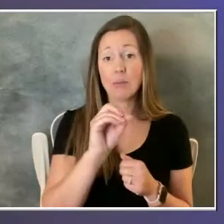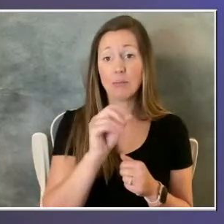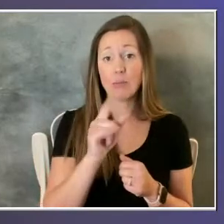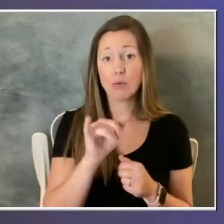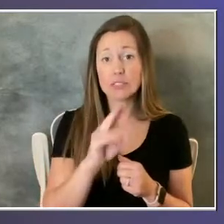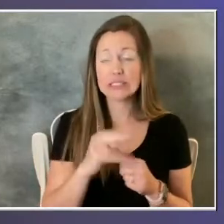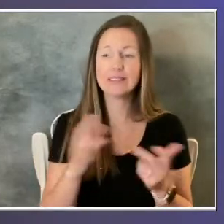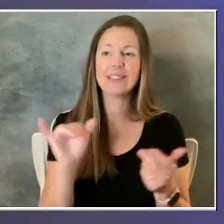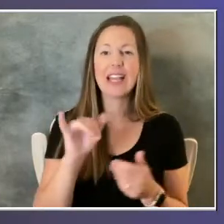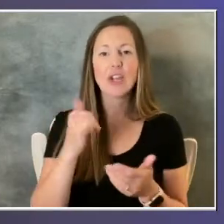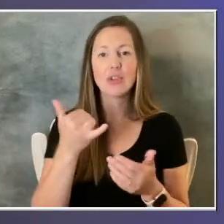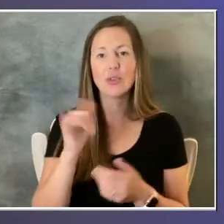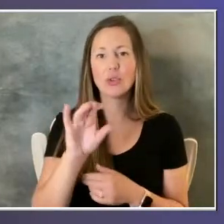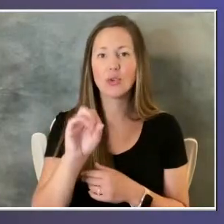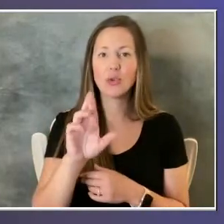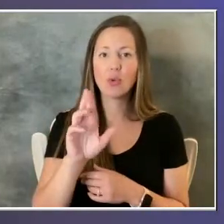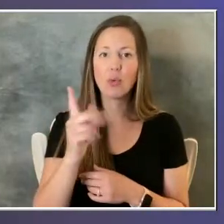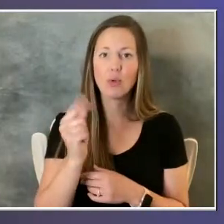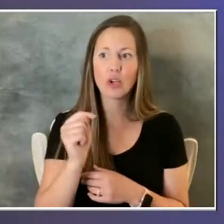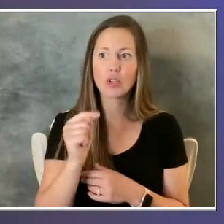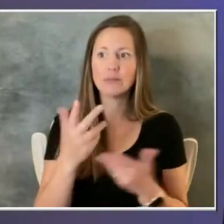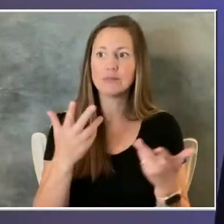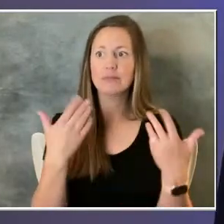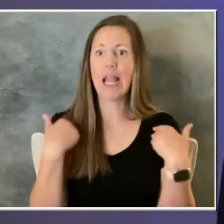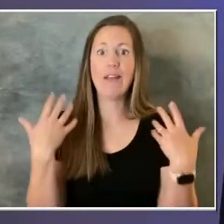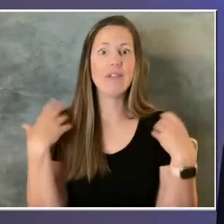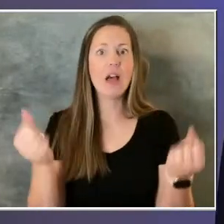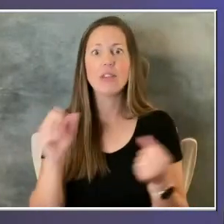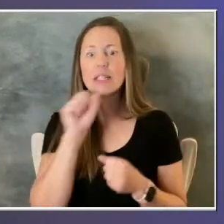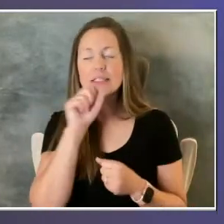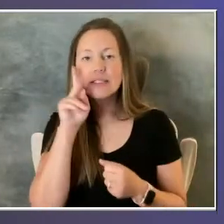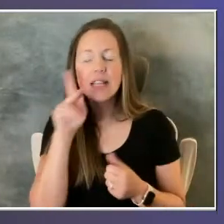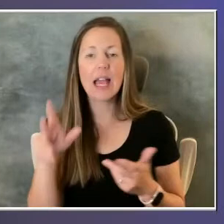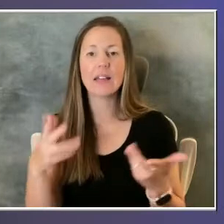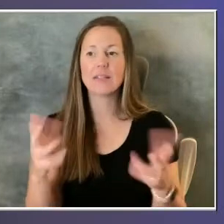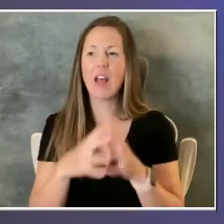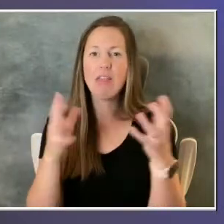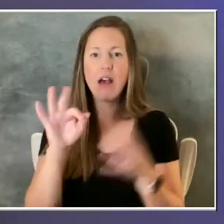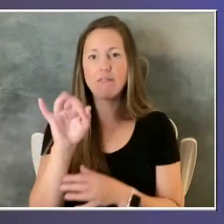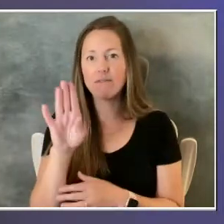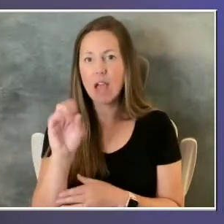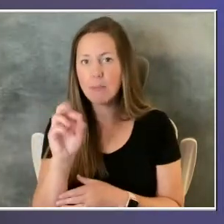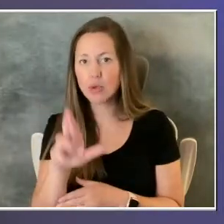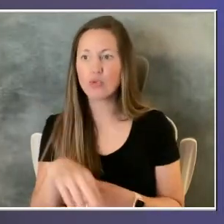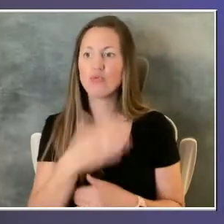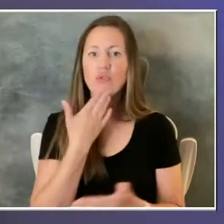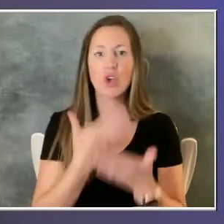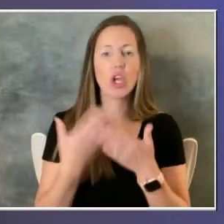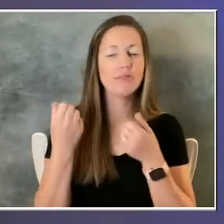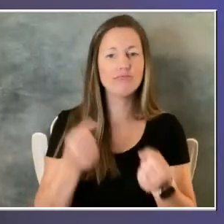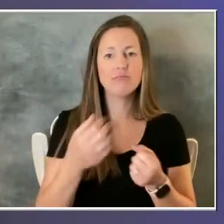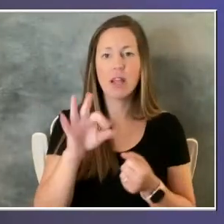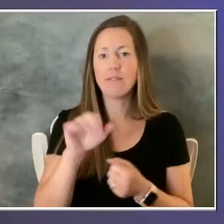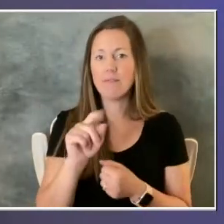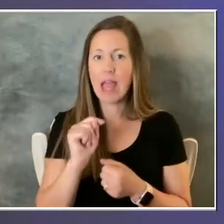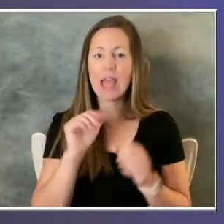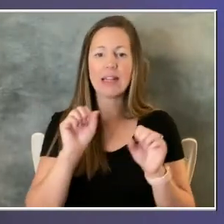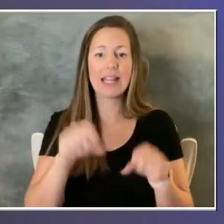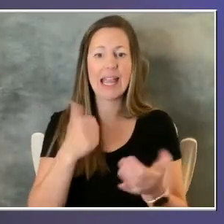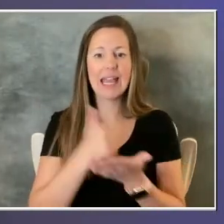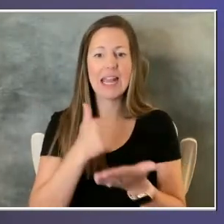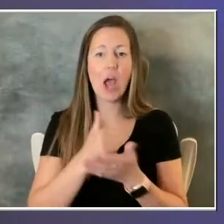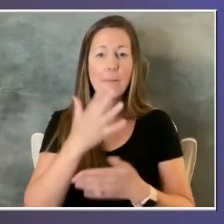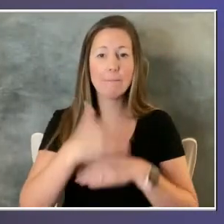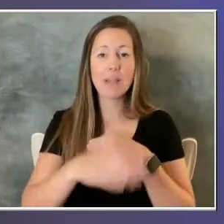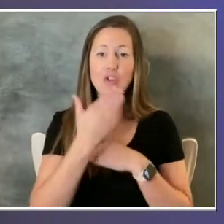having a healthy snack with high fiber and good fat, can help maintain post-meal blood sugar better.